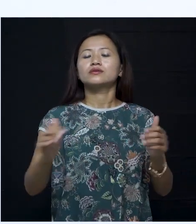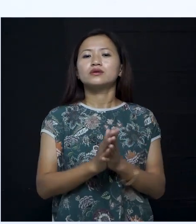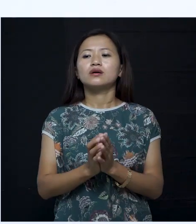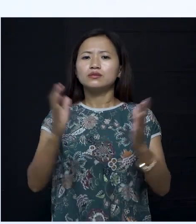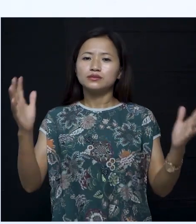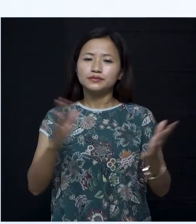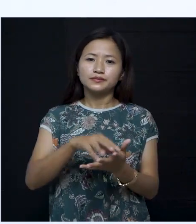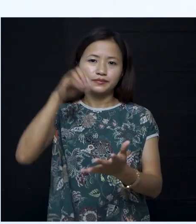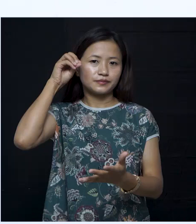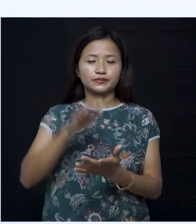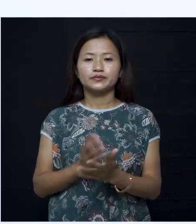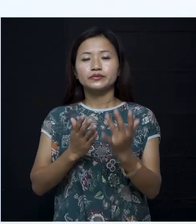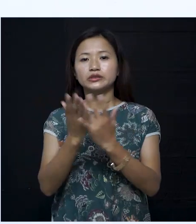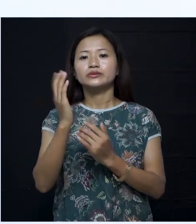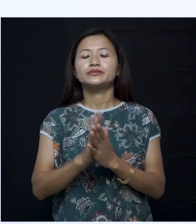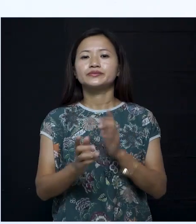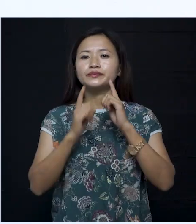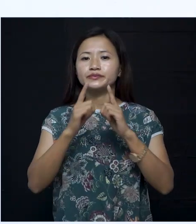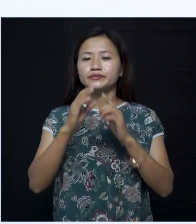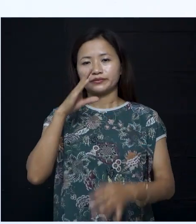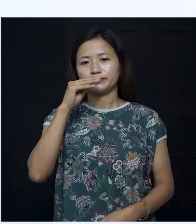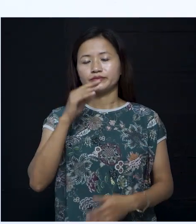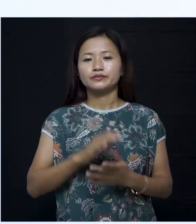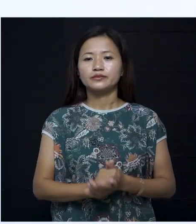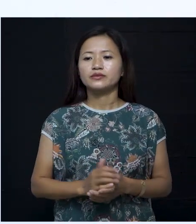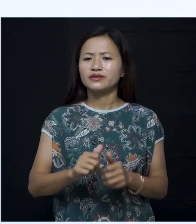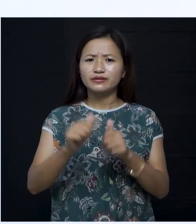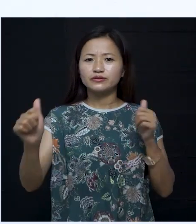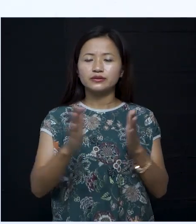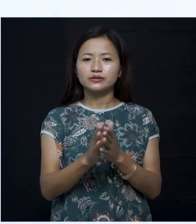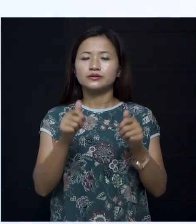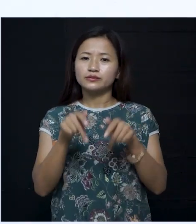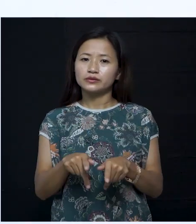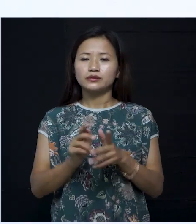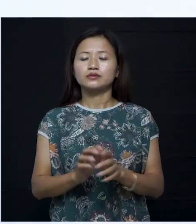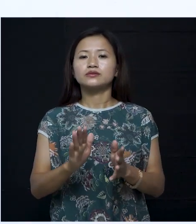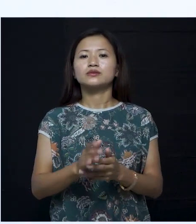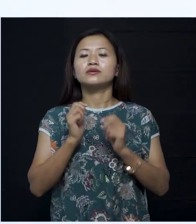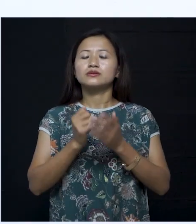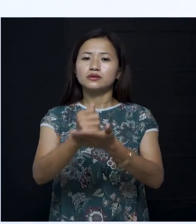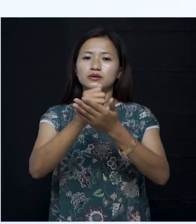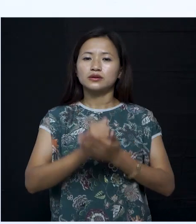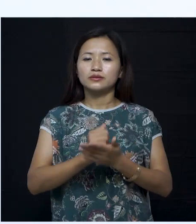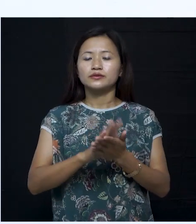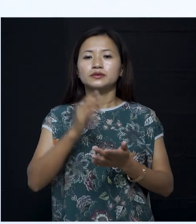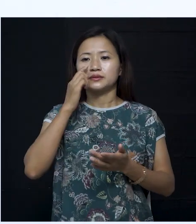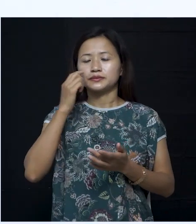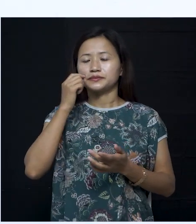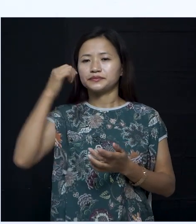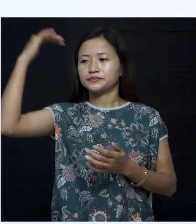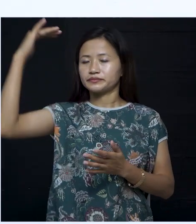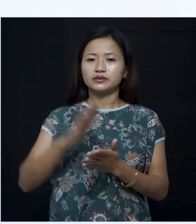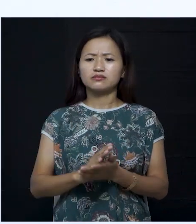much you have learned through the explanations. Okay, as far as possible, try to do it without having the help of your elders or anyone